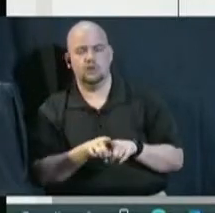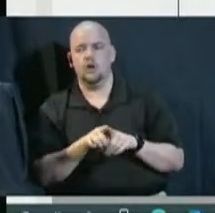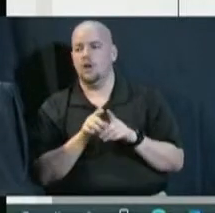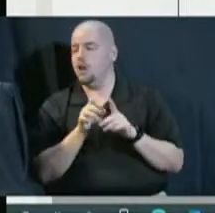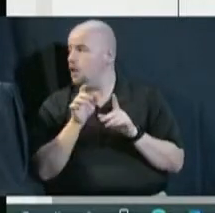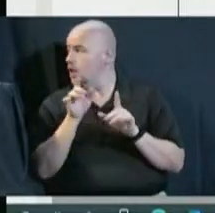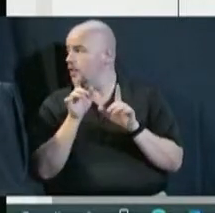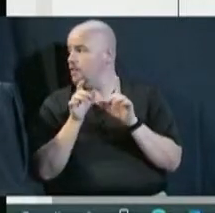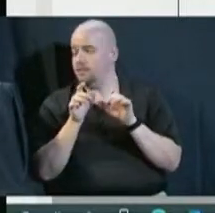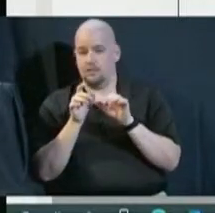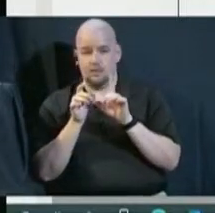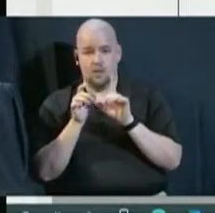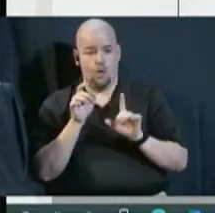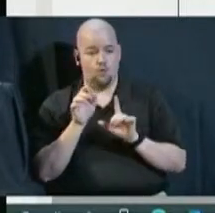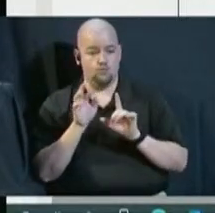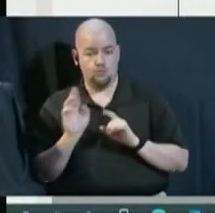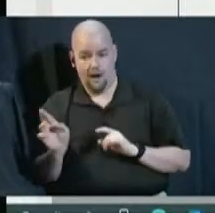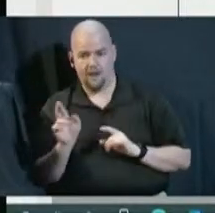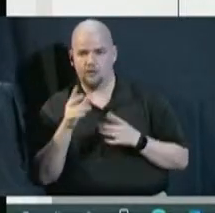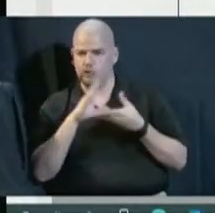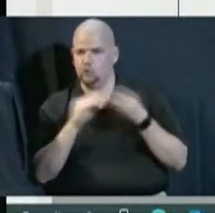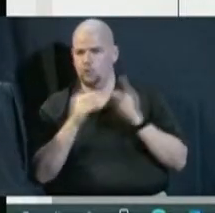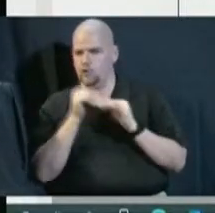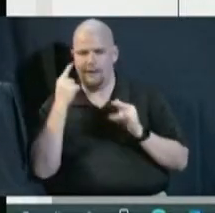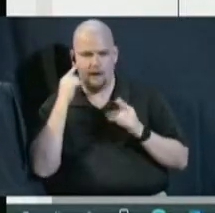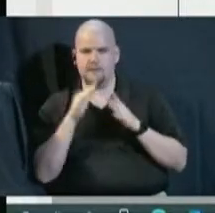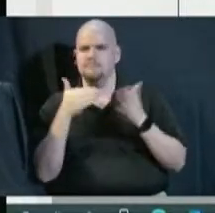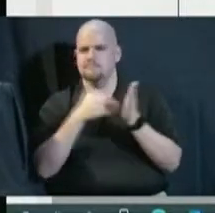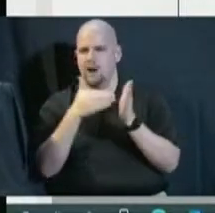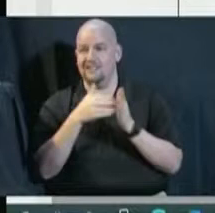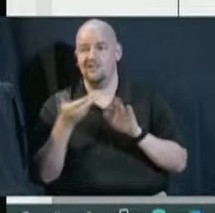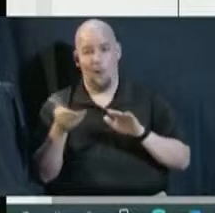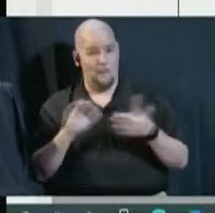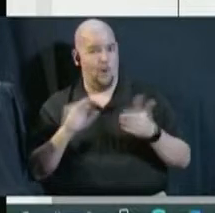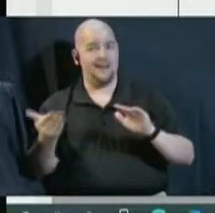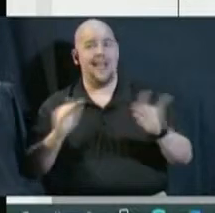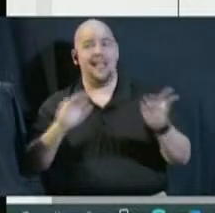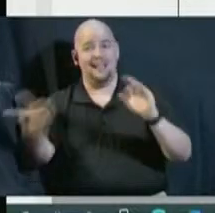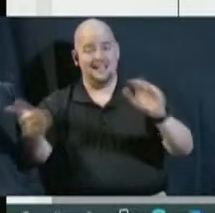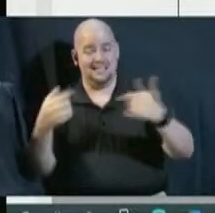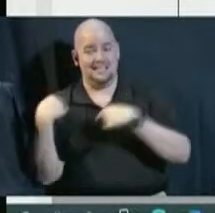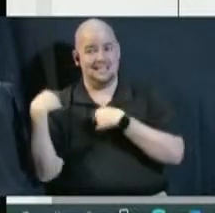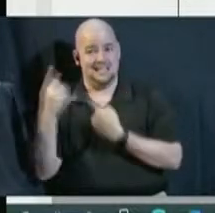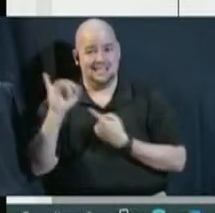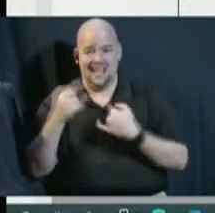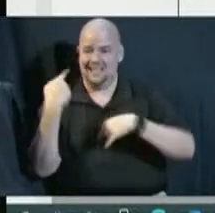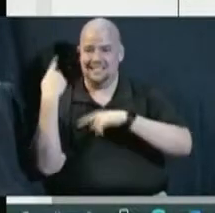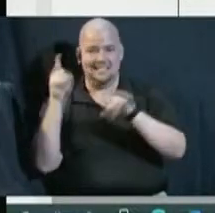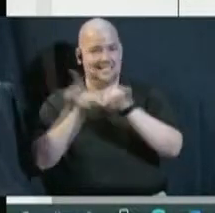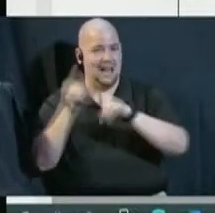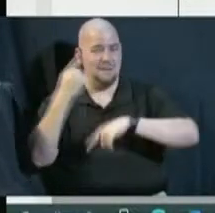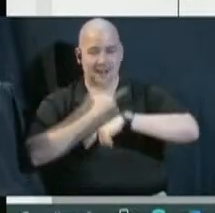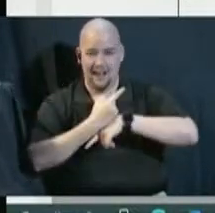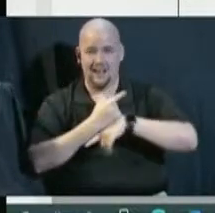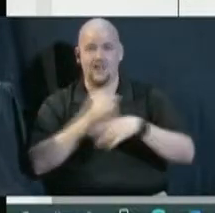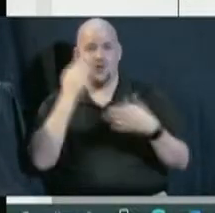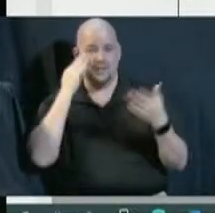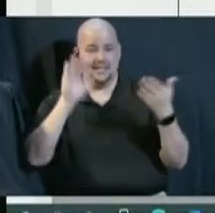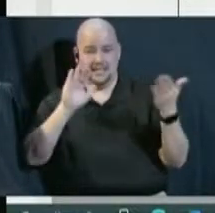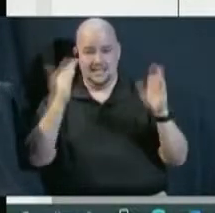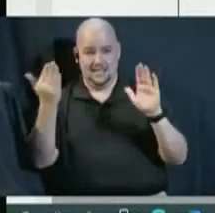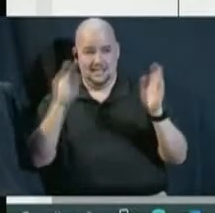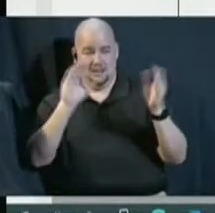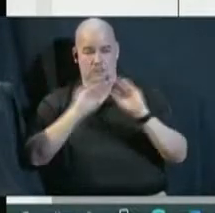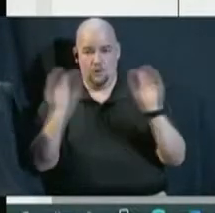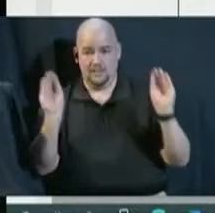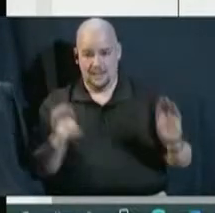is a story you don't hear as much, and that is these are our mortalities, our deaths since that same day. And you see the